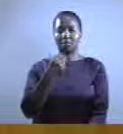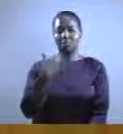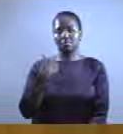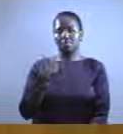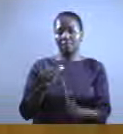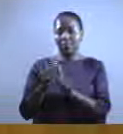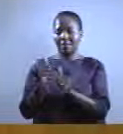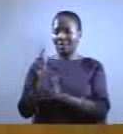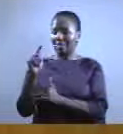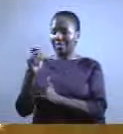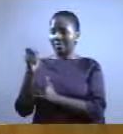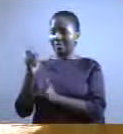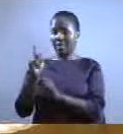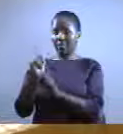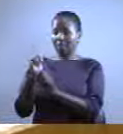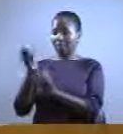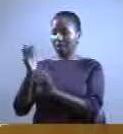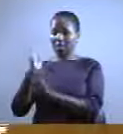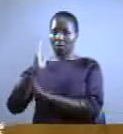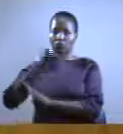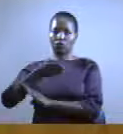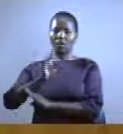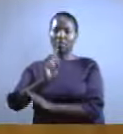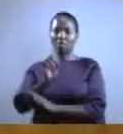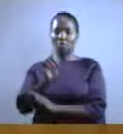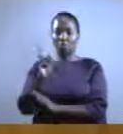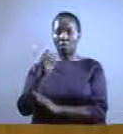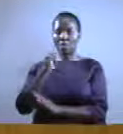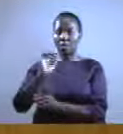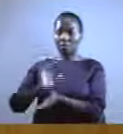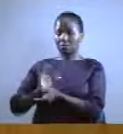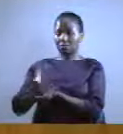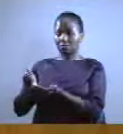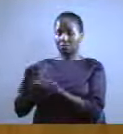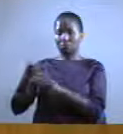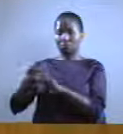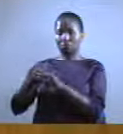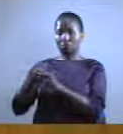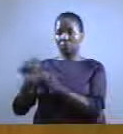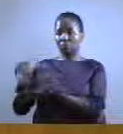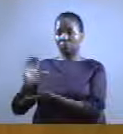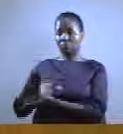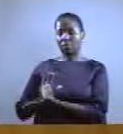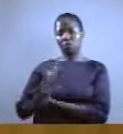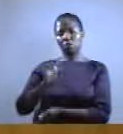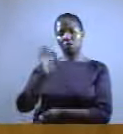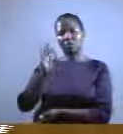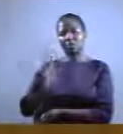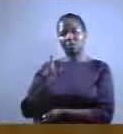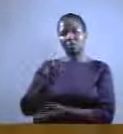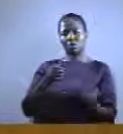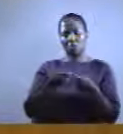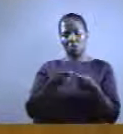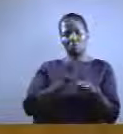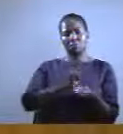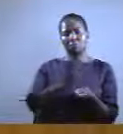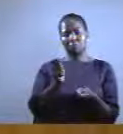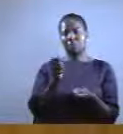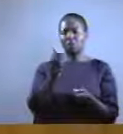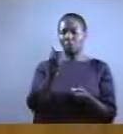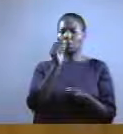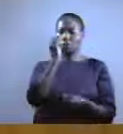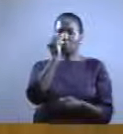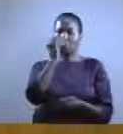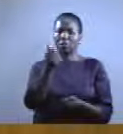the Treasury can expect a fiscal dividend of about 20% of the value of the wages paid. That's good news for